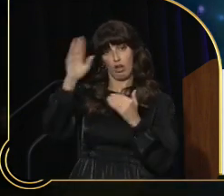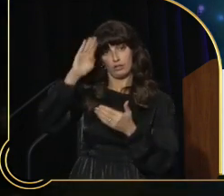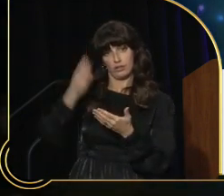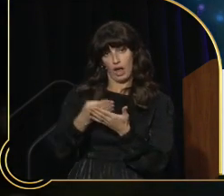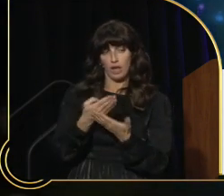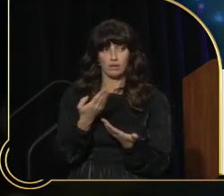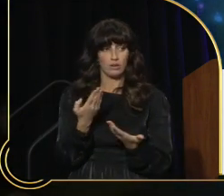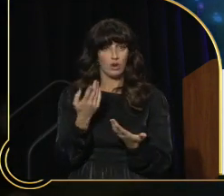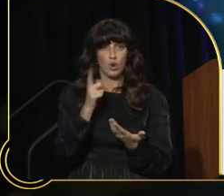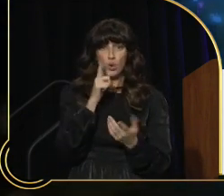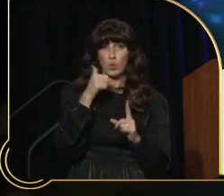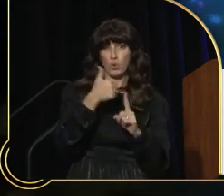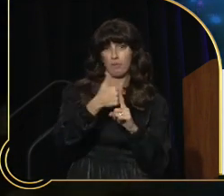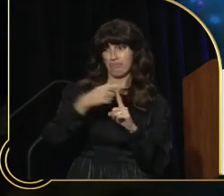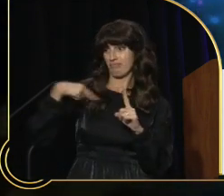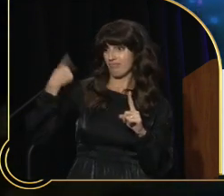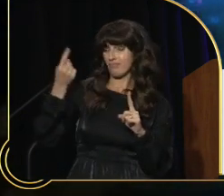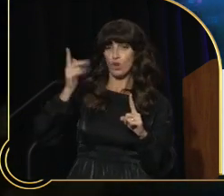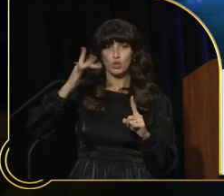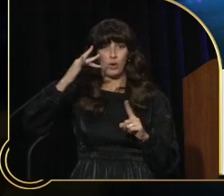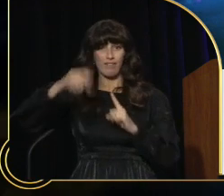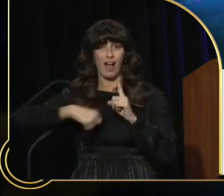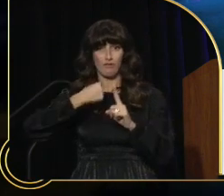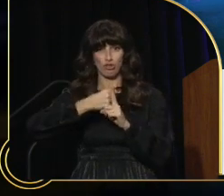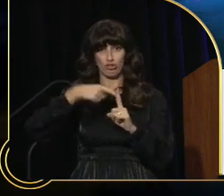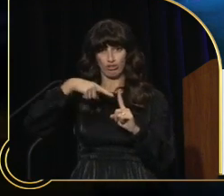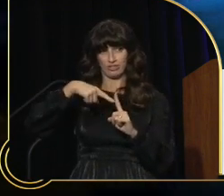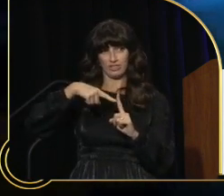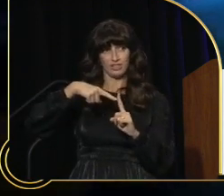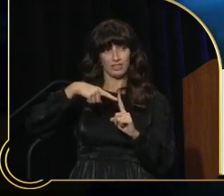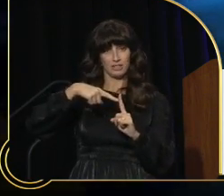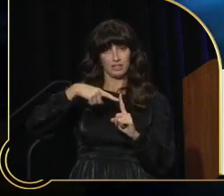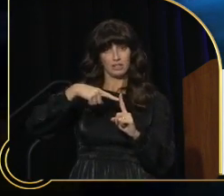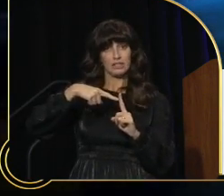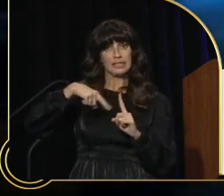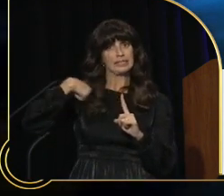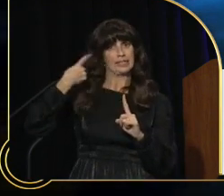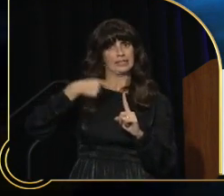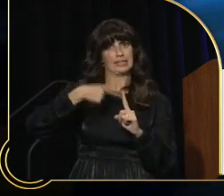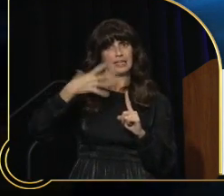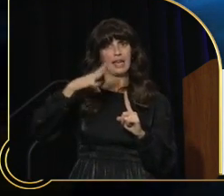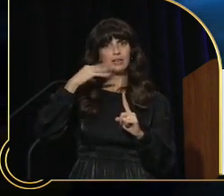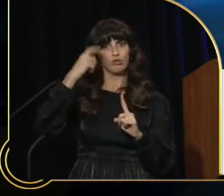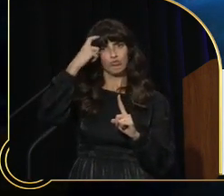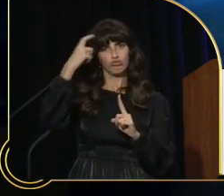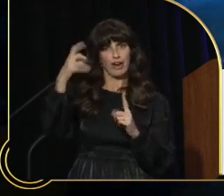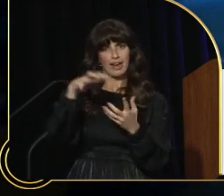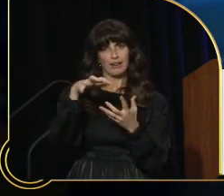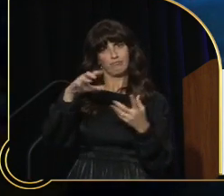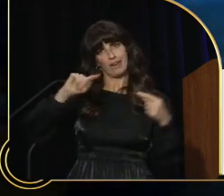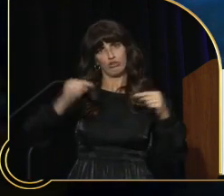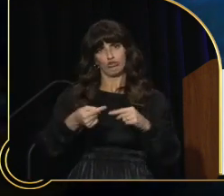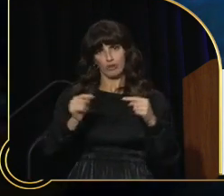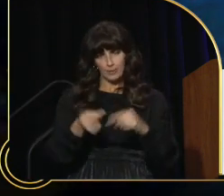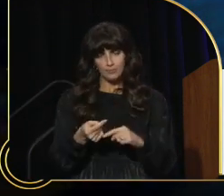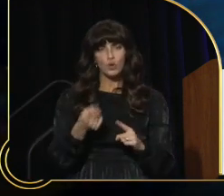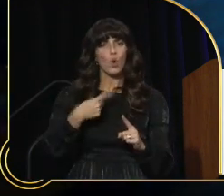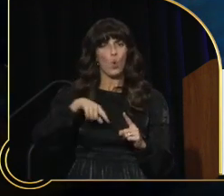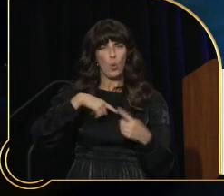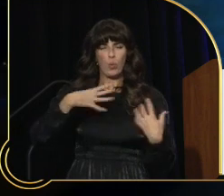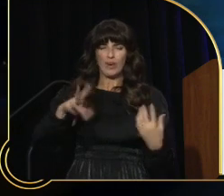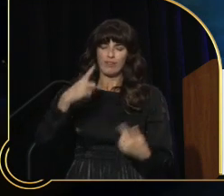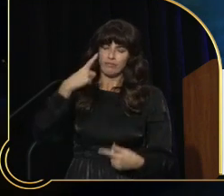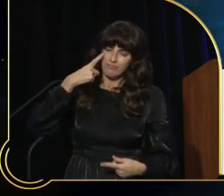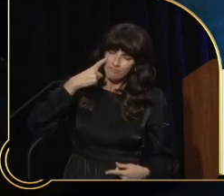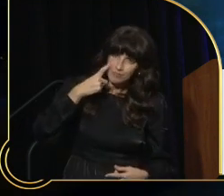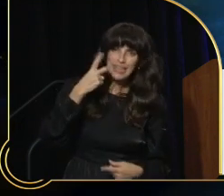spent the last 25 years since he experienced a brain injury, we've seen firsthand what it is